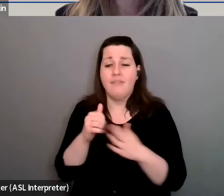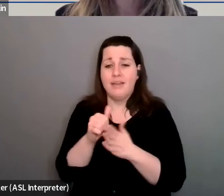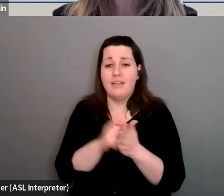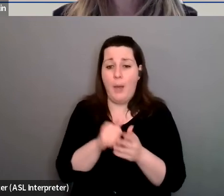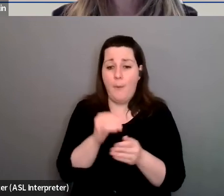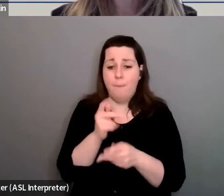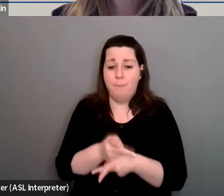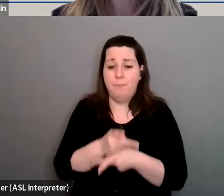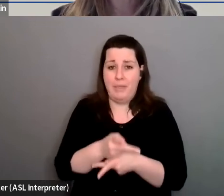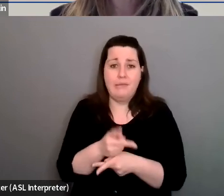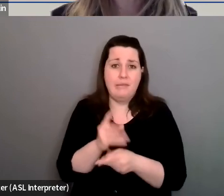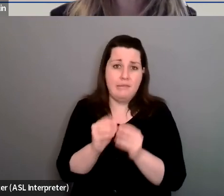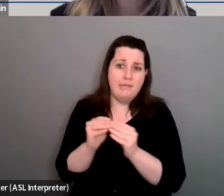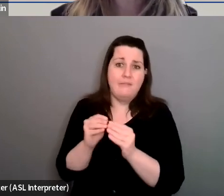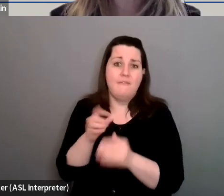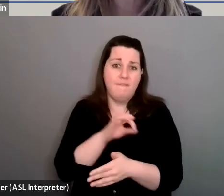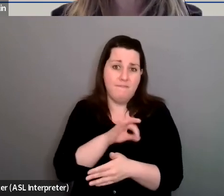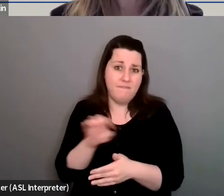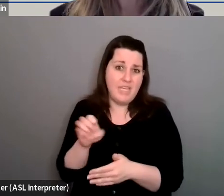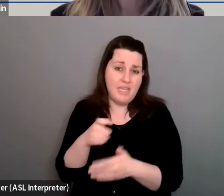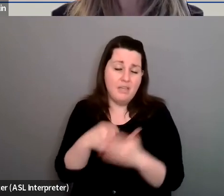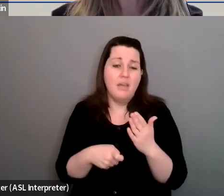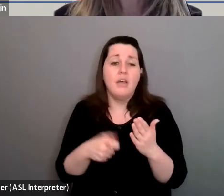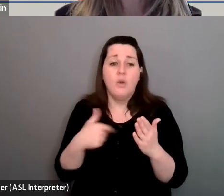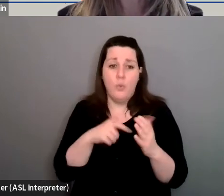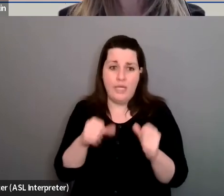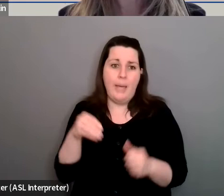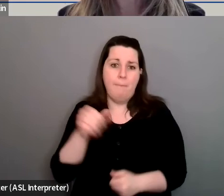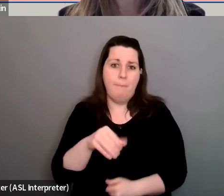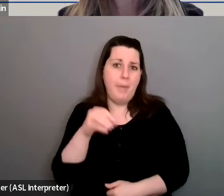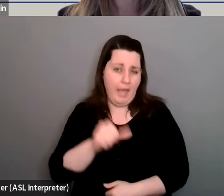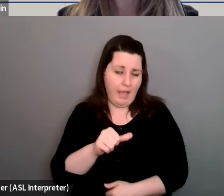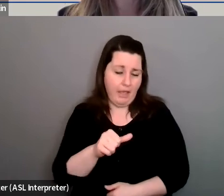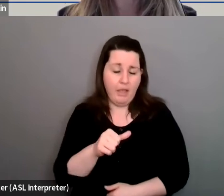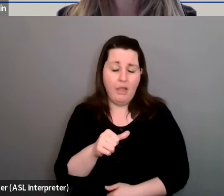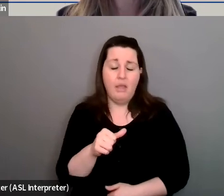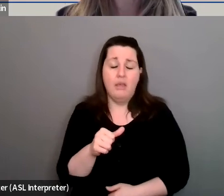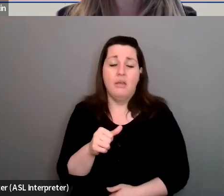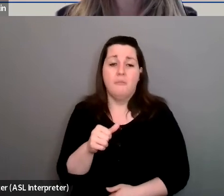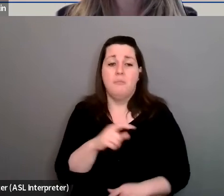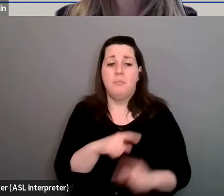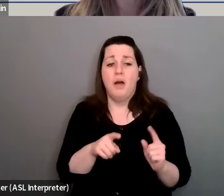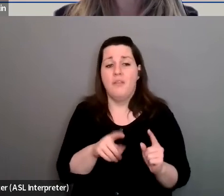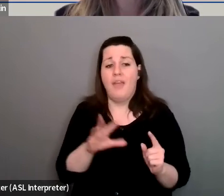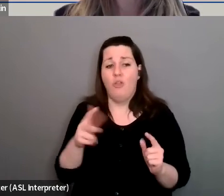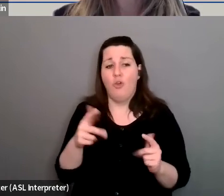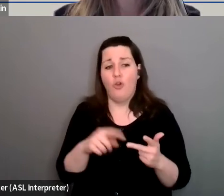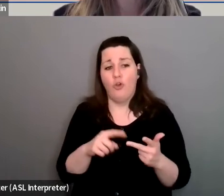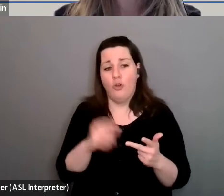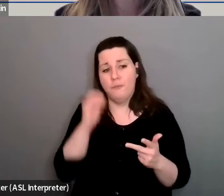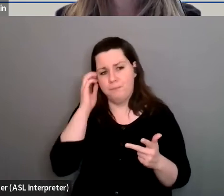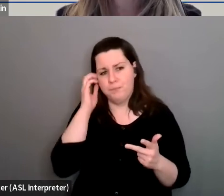So that's just for us to be able to pay our record keeper. But then the third bullet here, we talked about